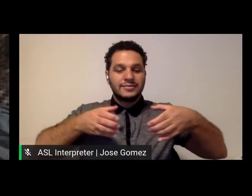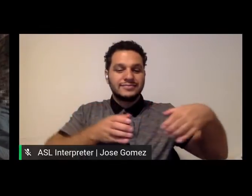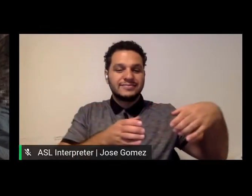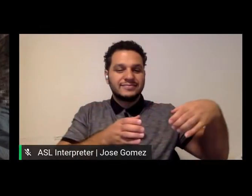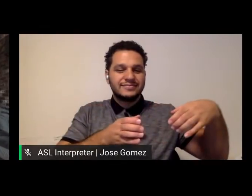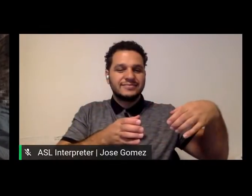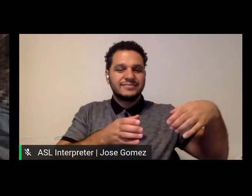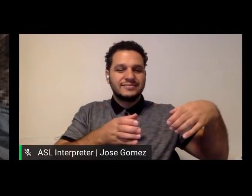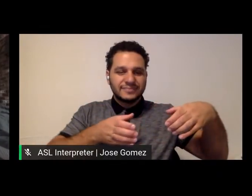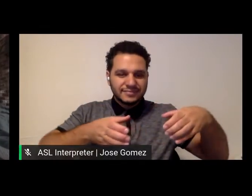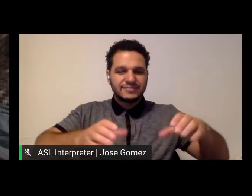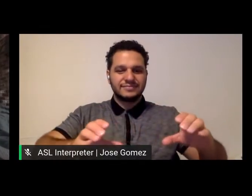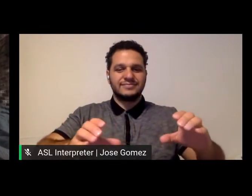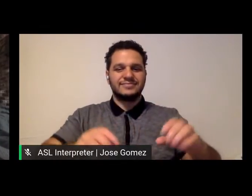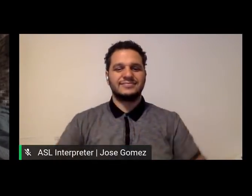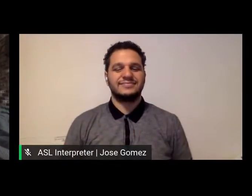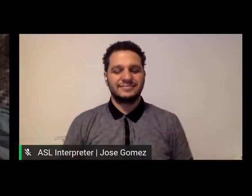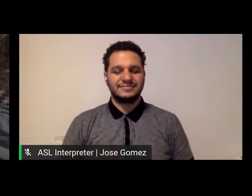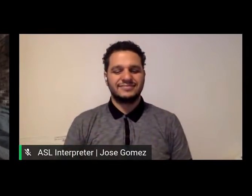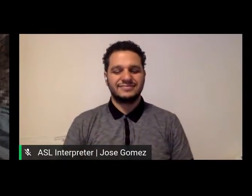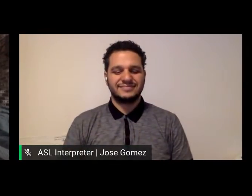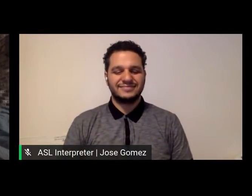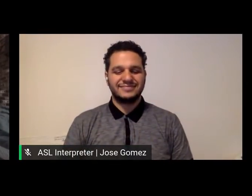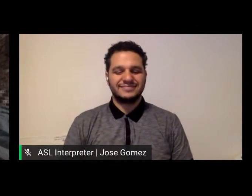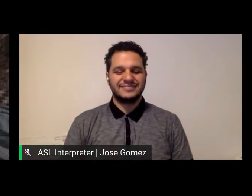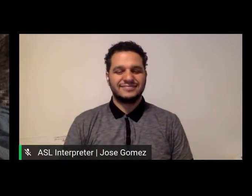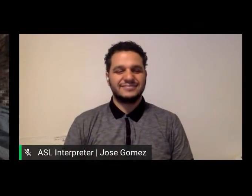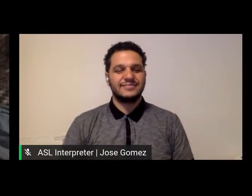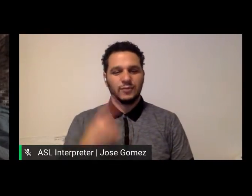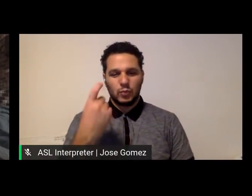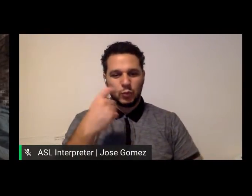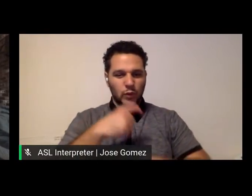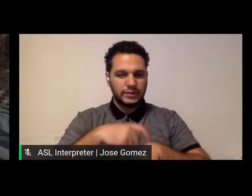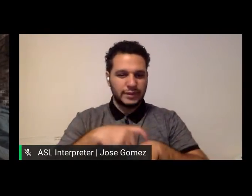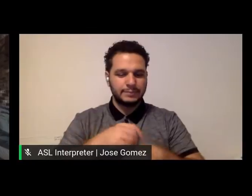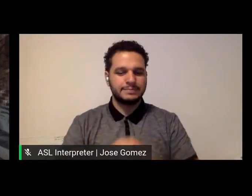left, and front. One more time to the right,